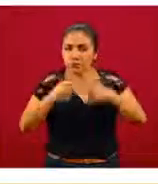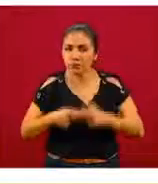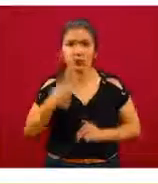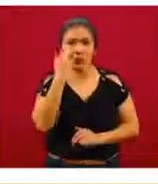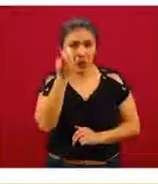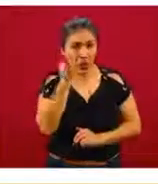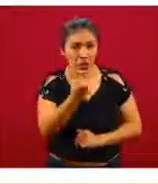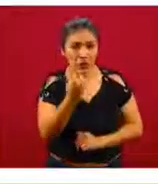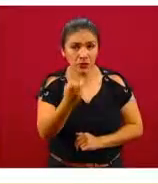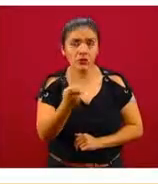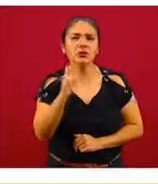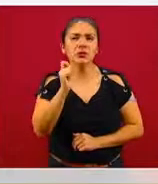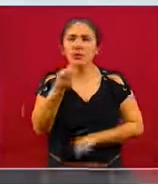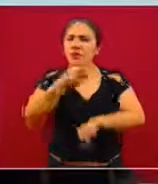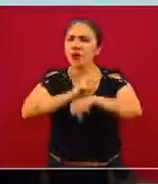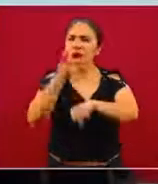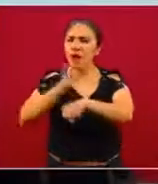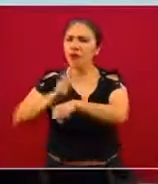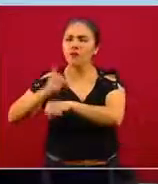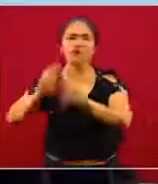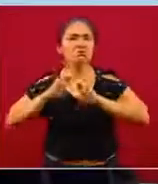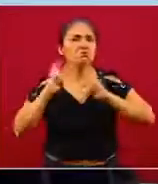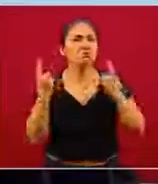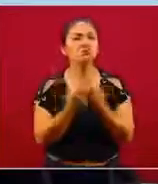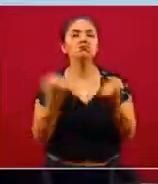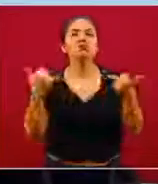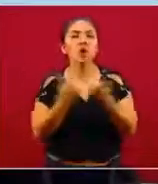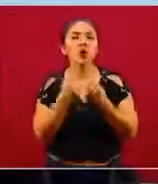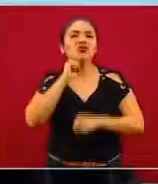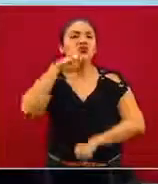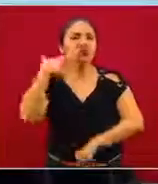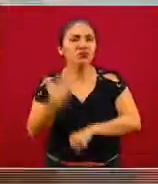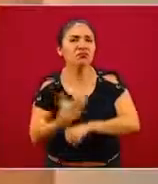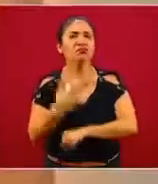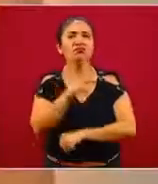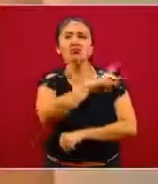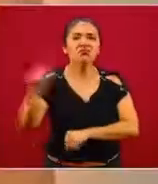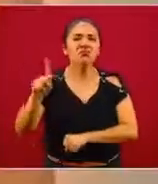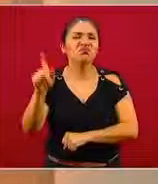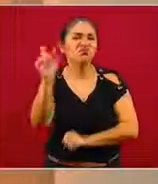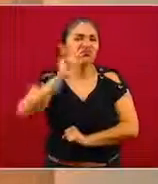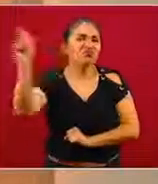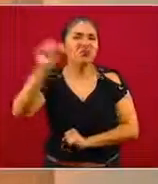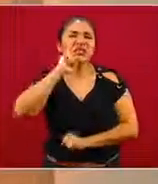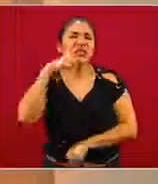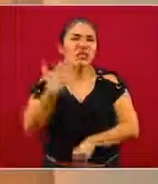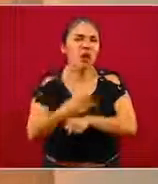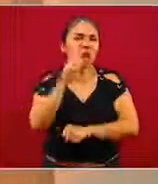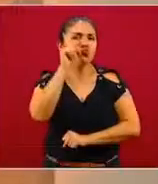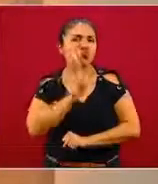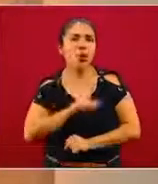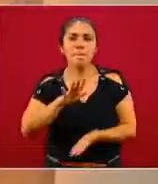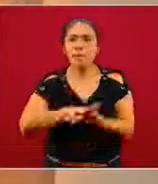these indicators. We're meeting daily with the executive